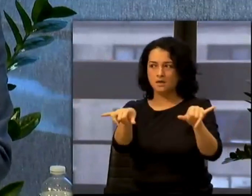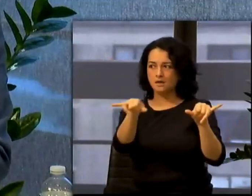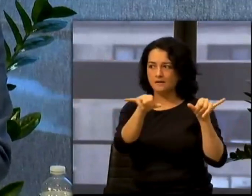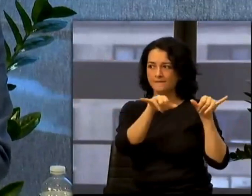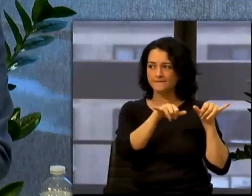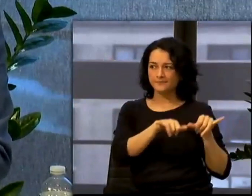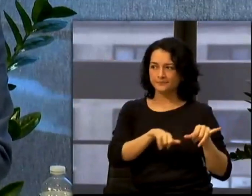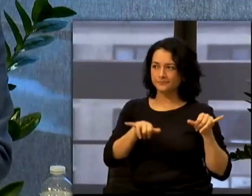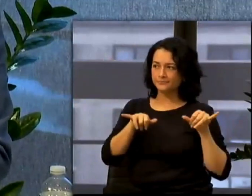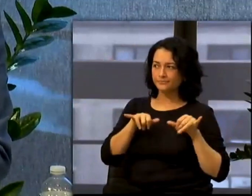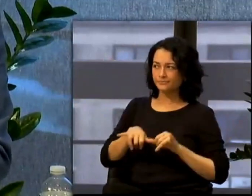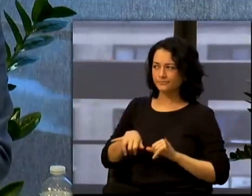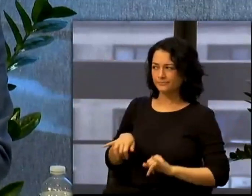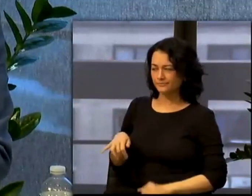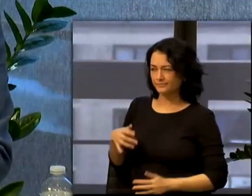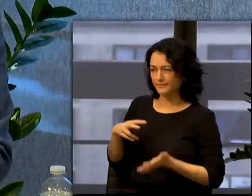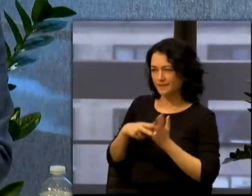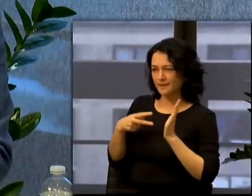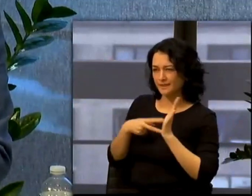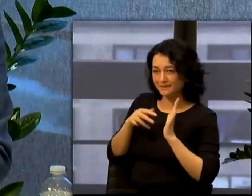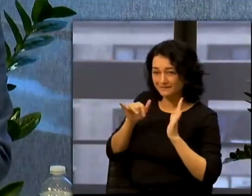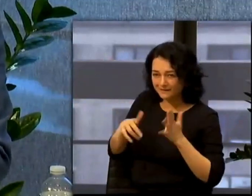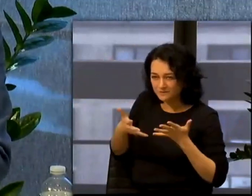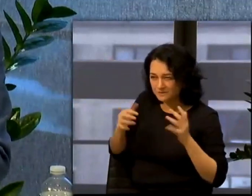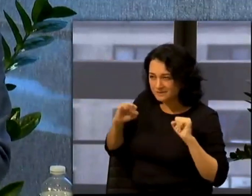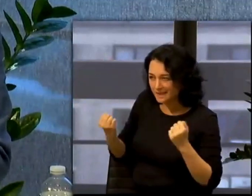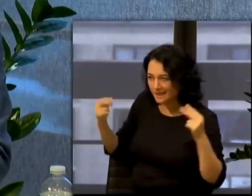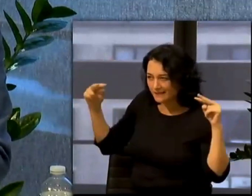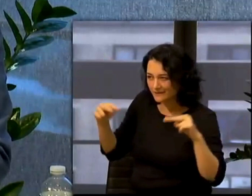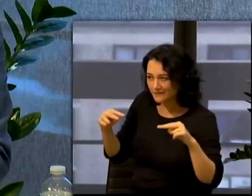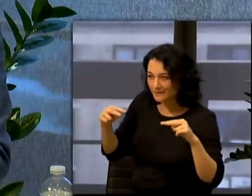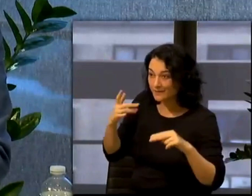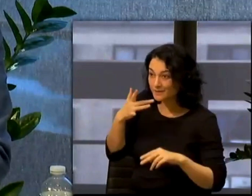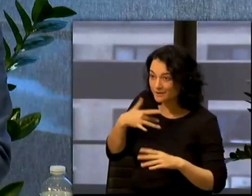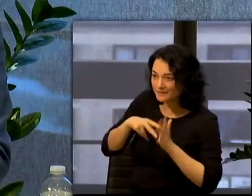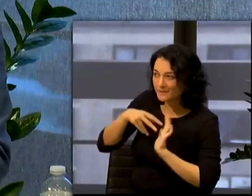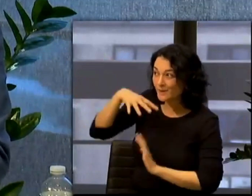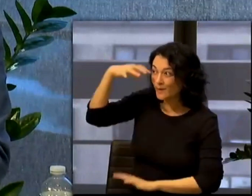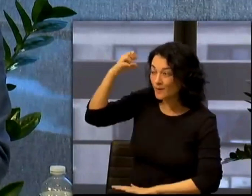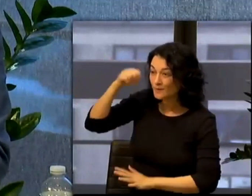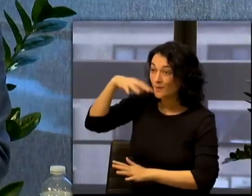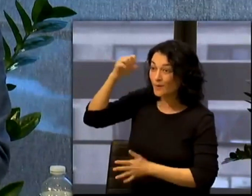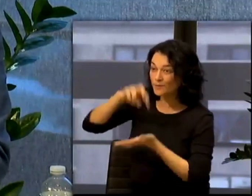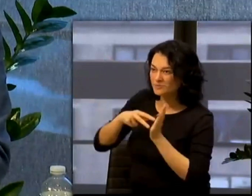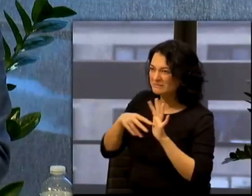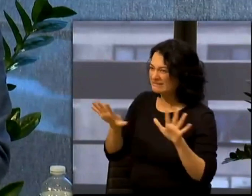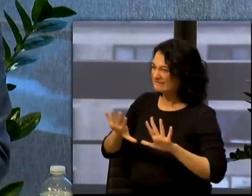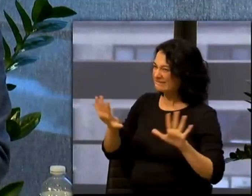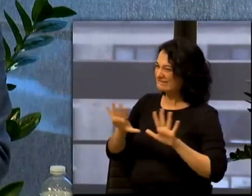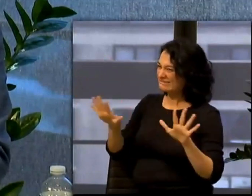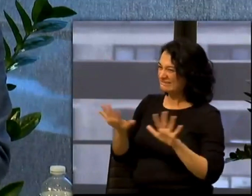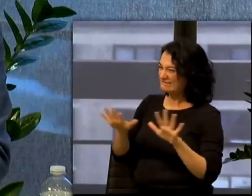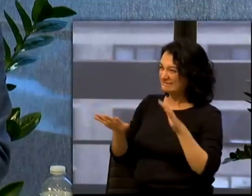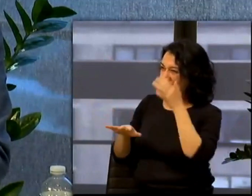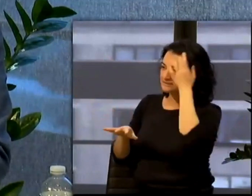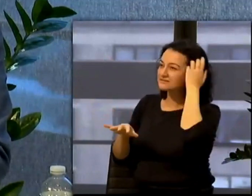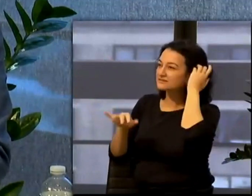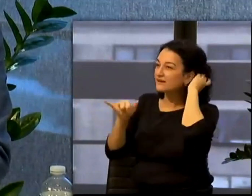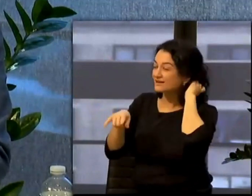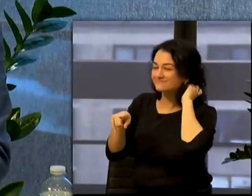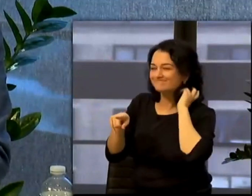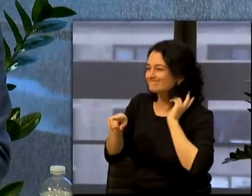these issues. So I would encourage you to gently and politely call people out when